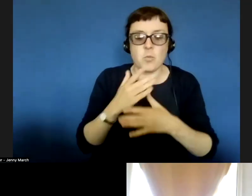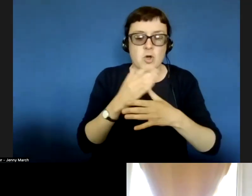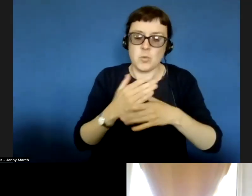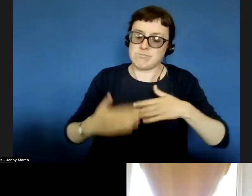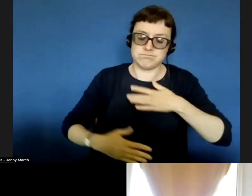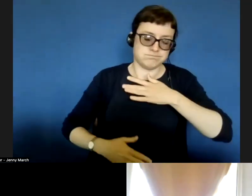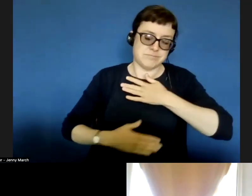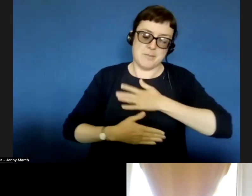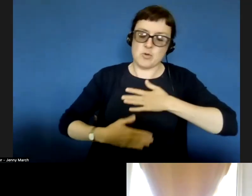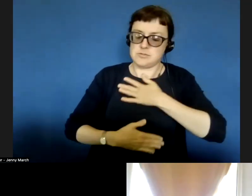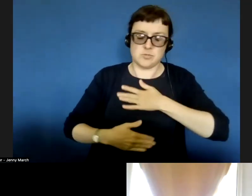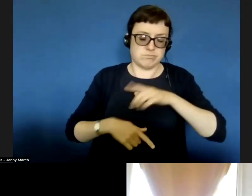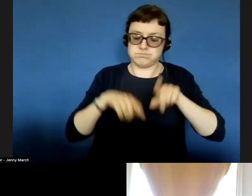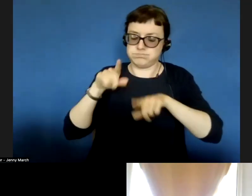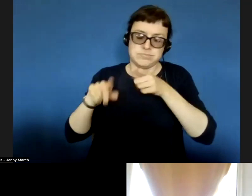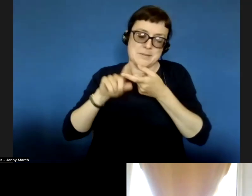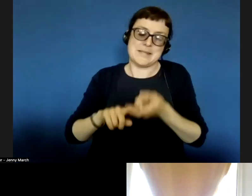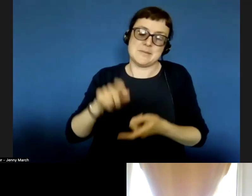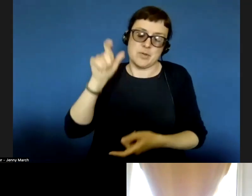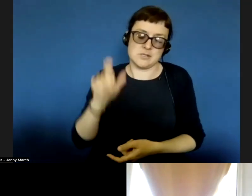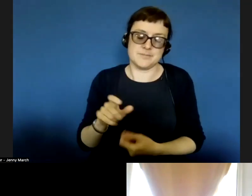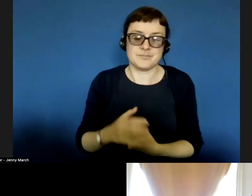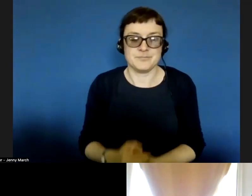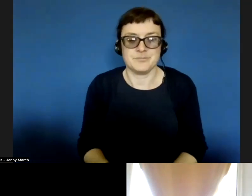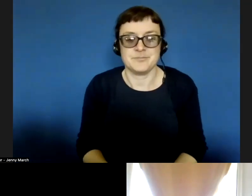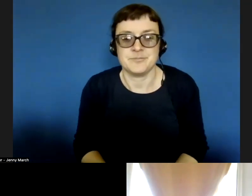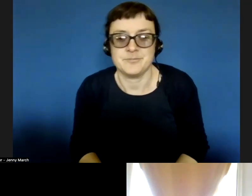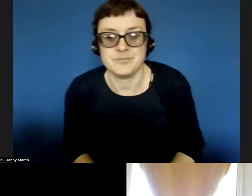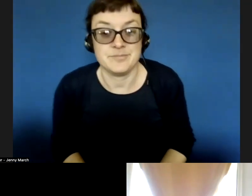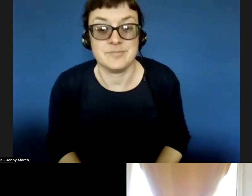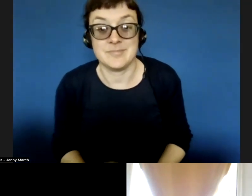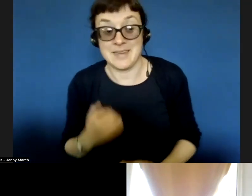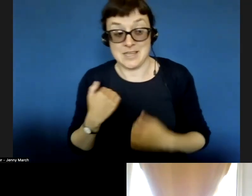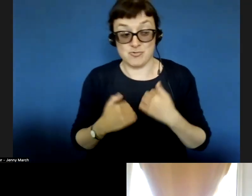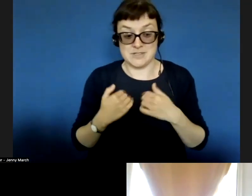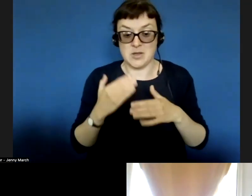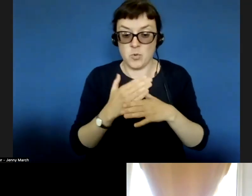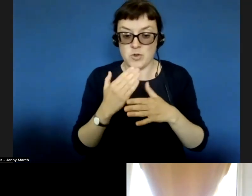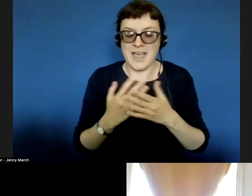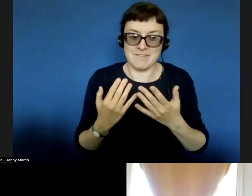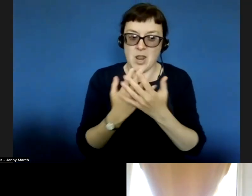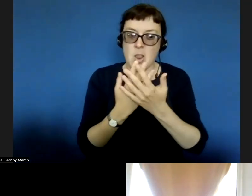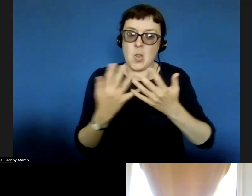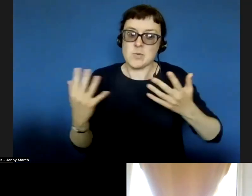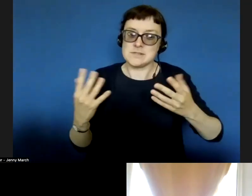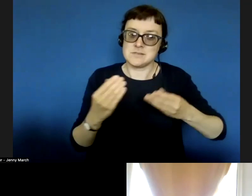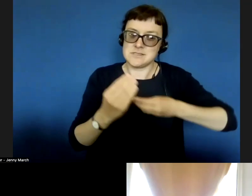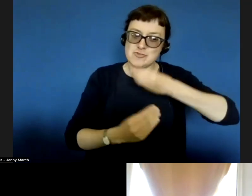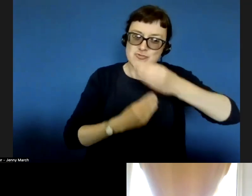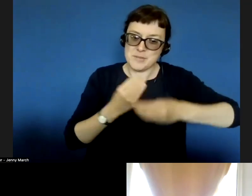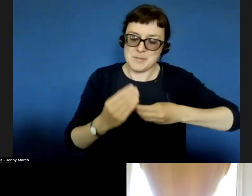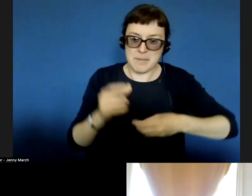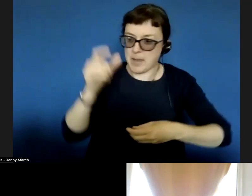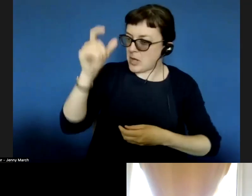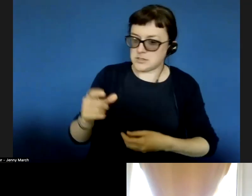absolutely that. It would be interesting to work for a work to have several interpretations, including people who are not artists